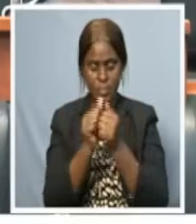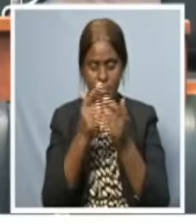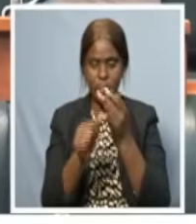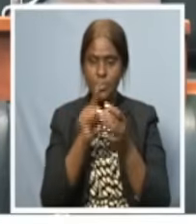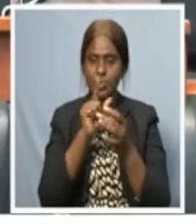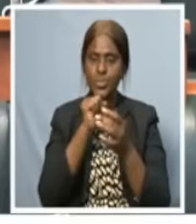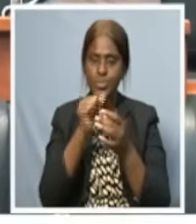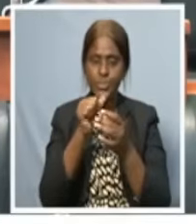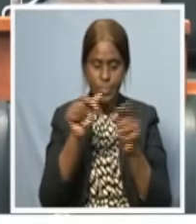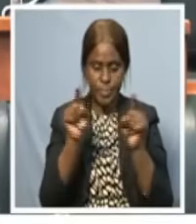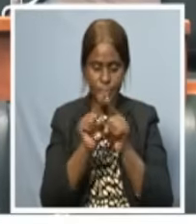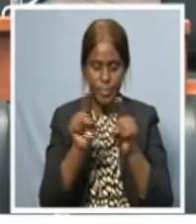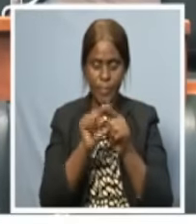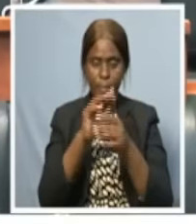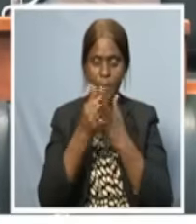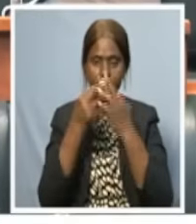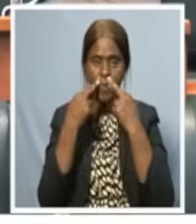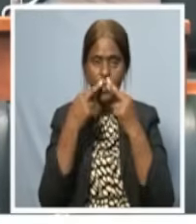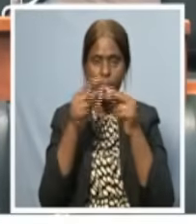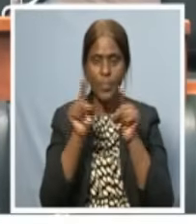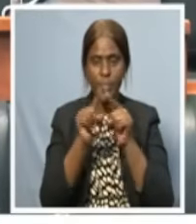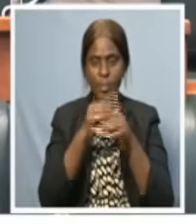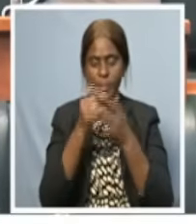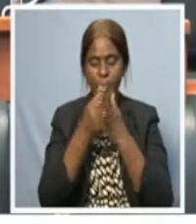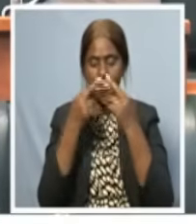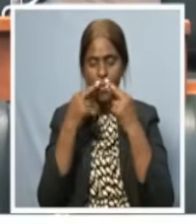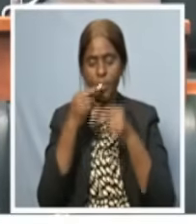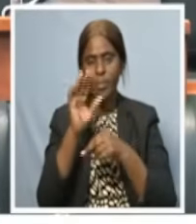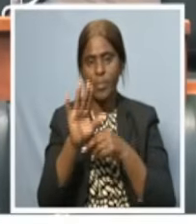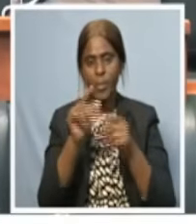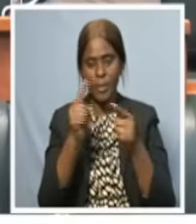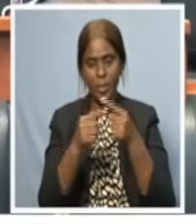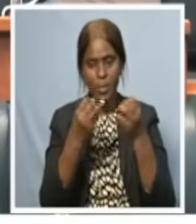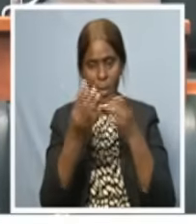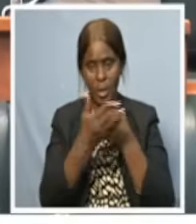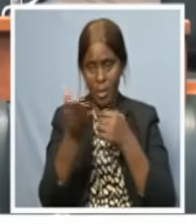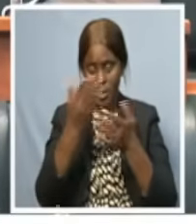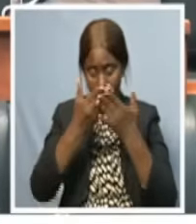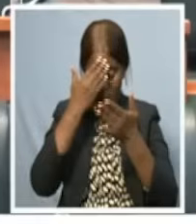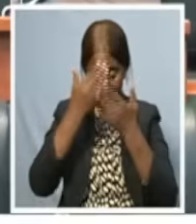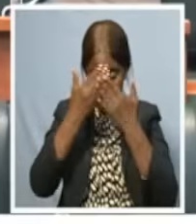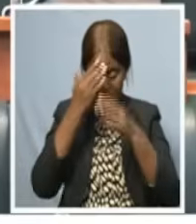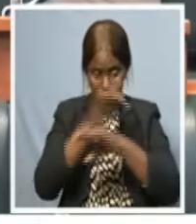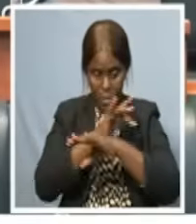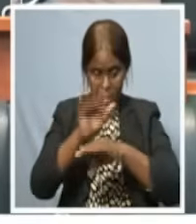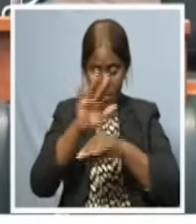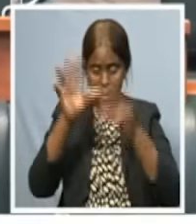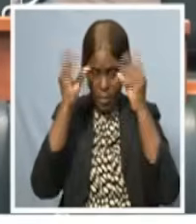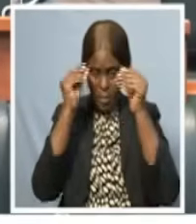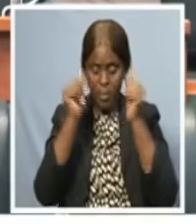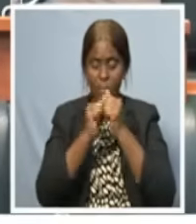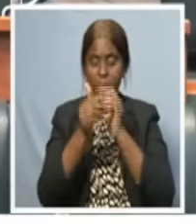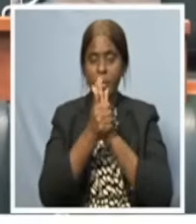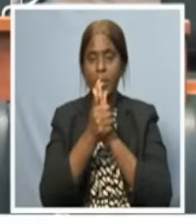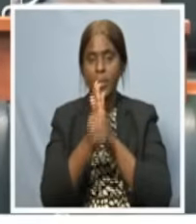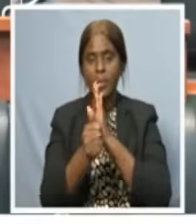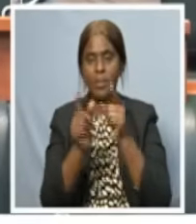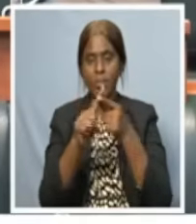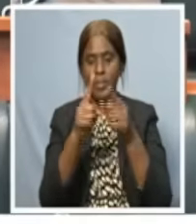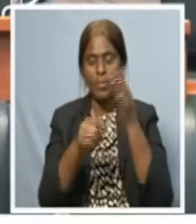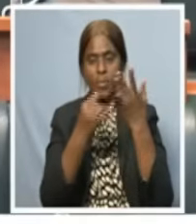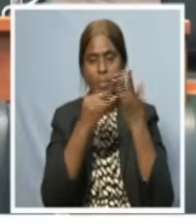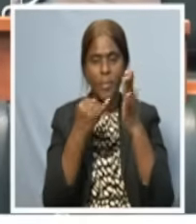is not a core learning outcome. As a result, many learners lacked the knowledge and skills